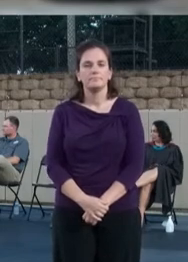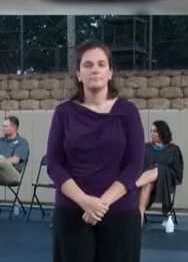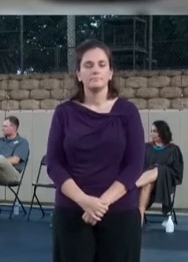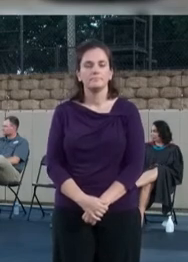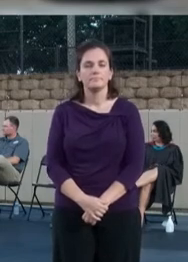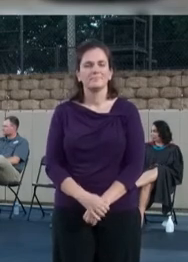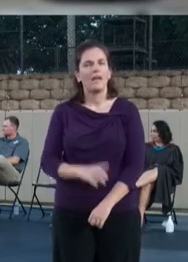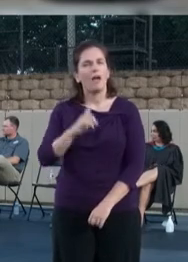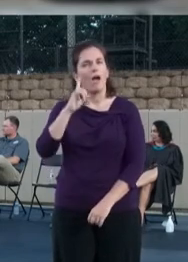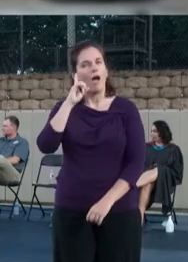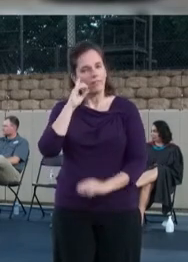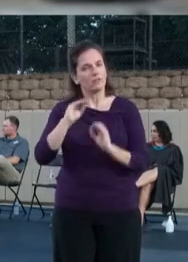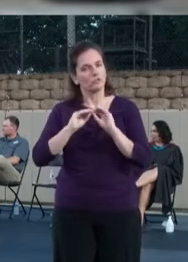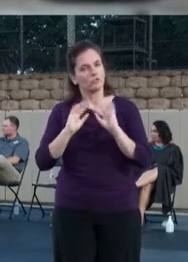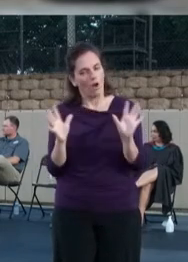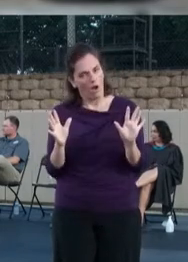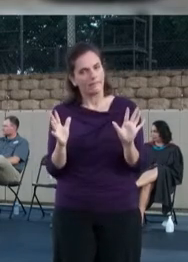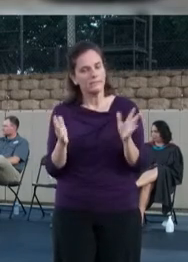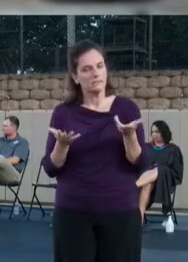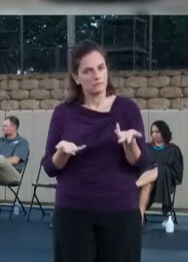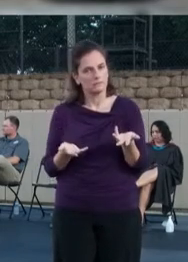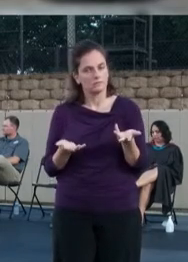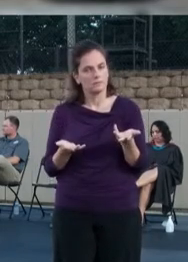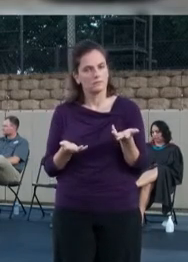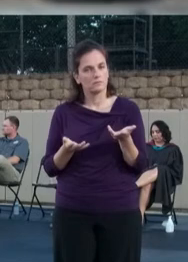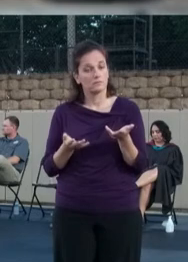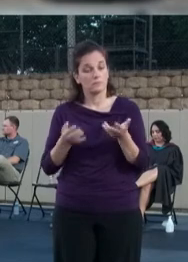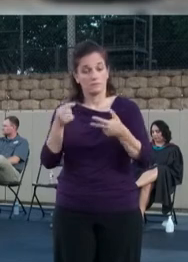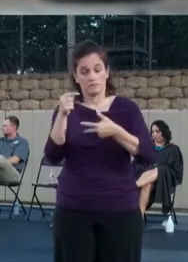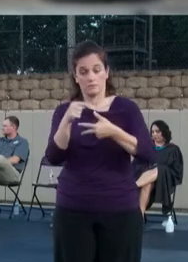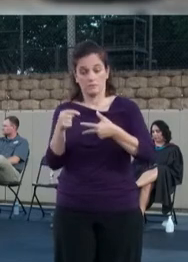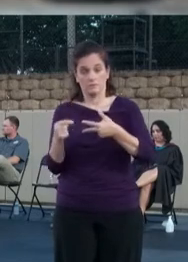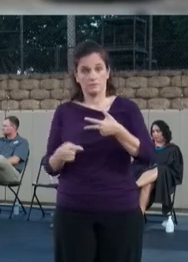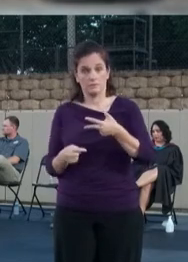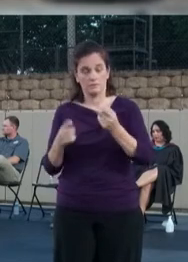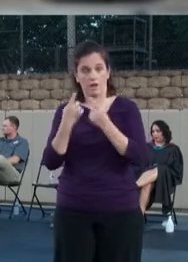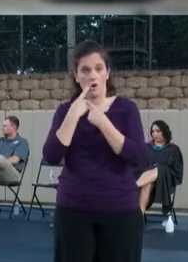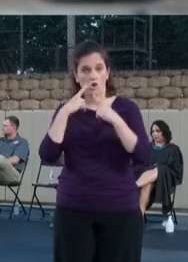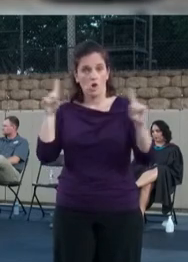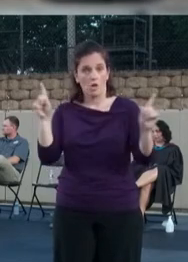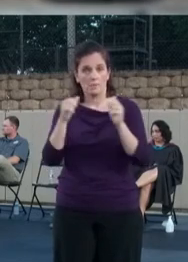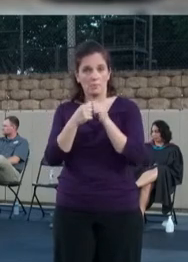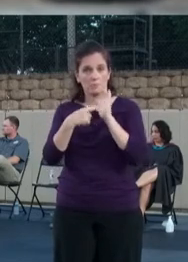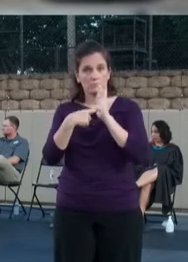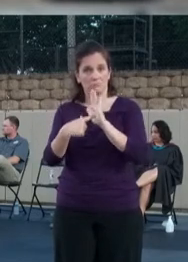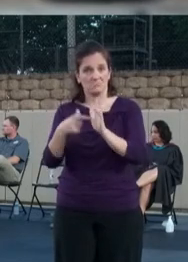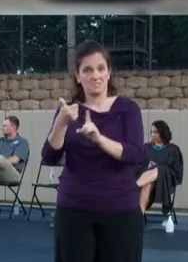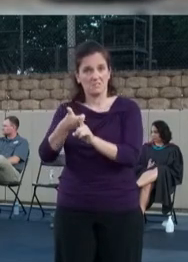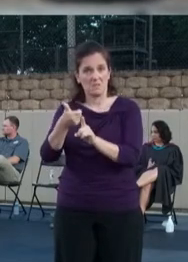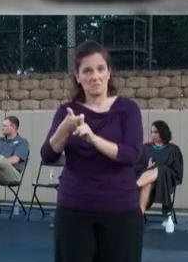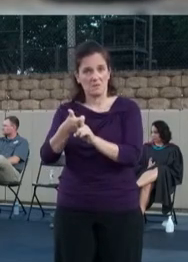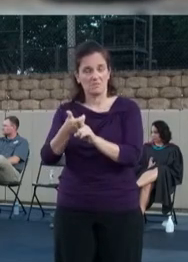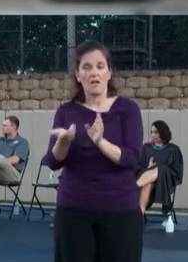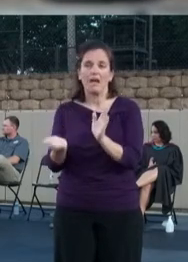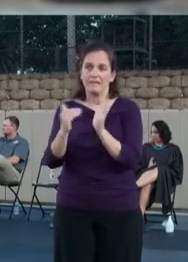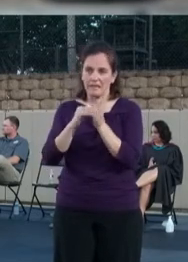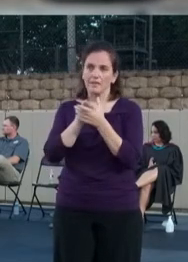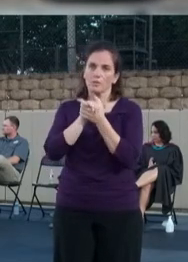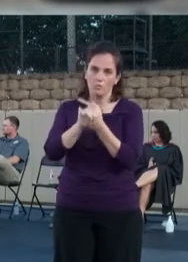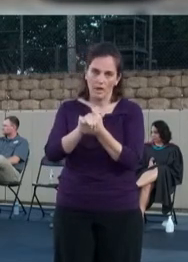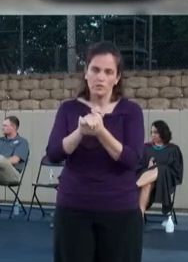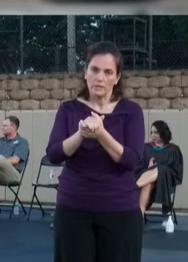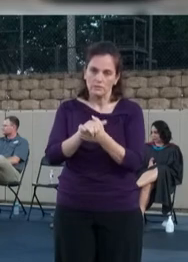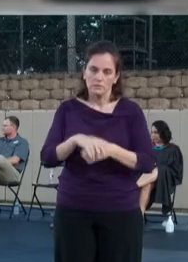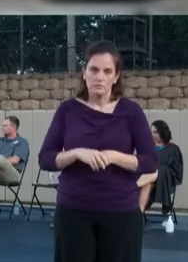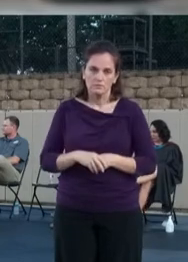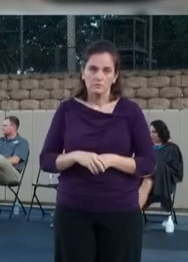I think it's obvious to see that those accomplishments speak for themselves. Again, congratulations. And